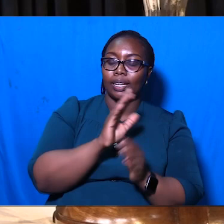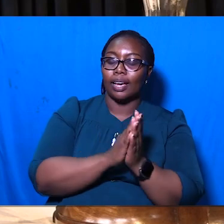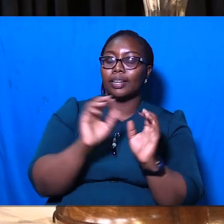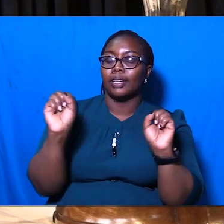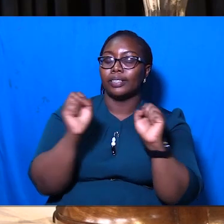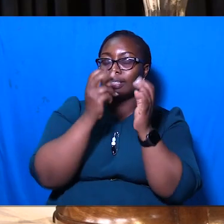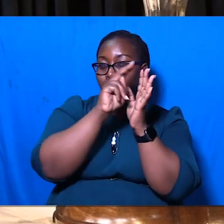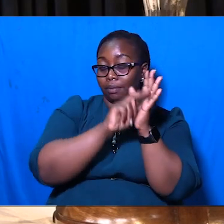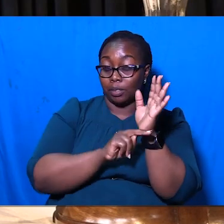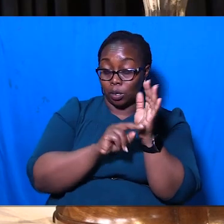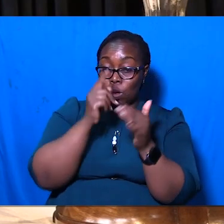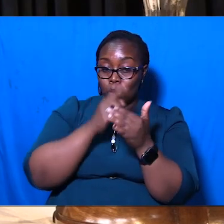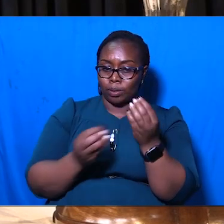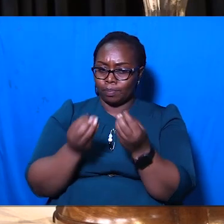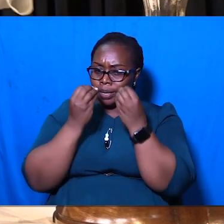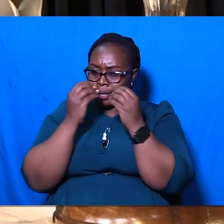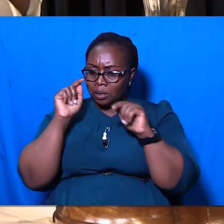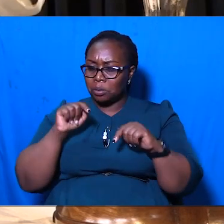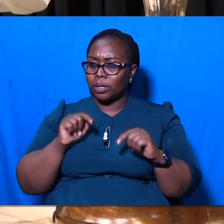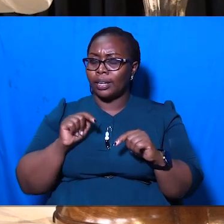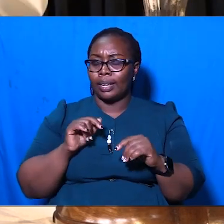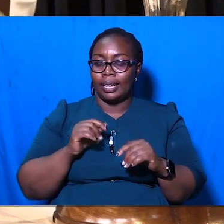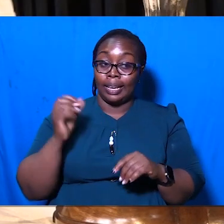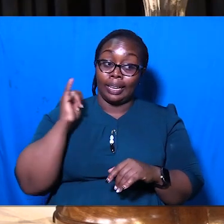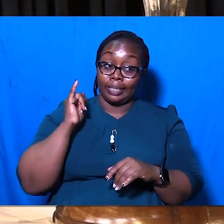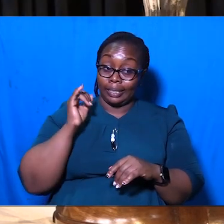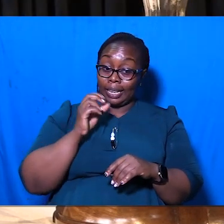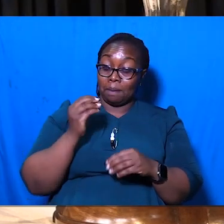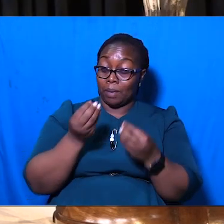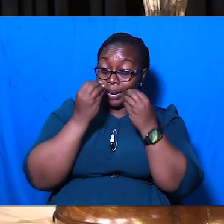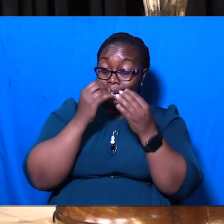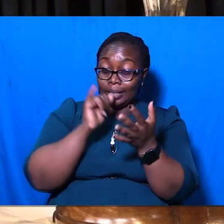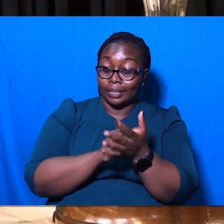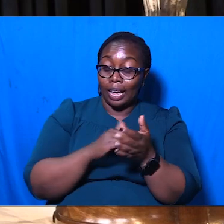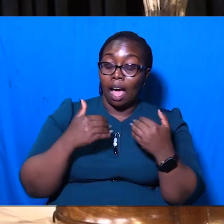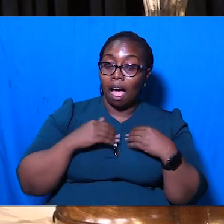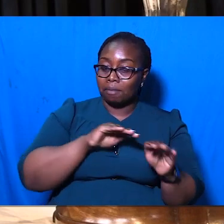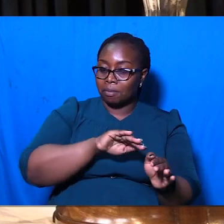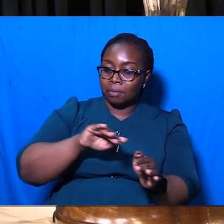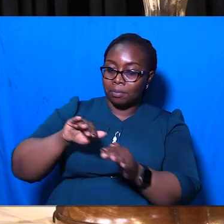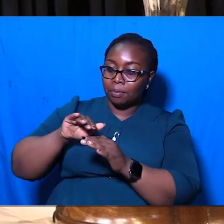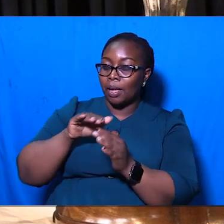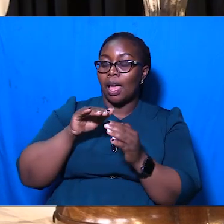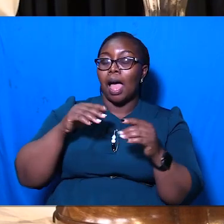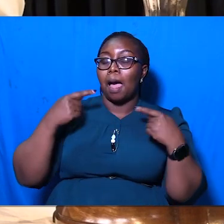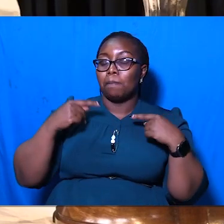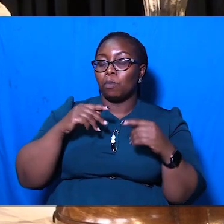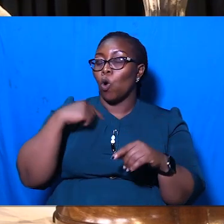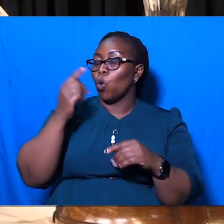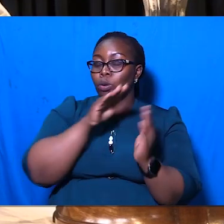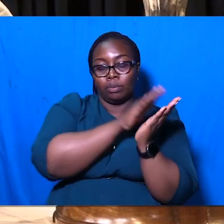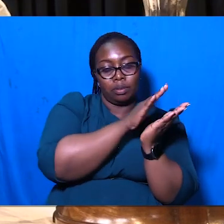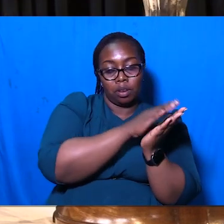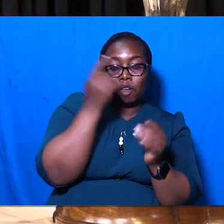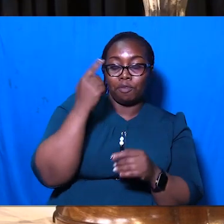So what are we learning today? Yesterday we learned that there is a remnant. that we learned that even in times